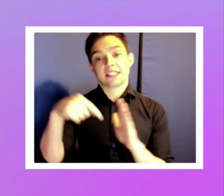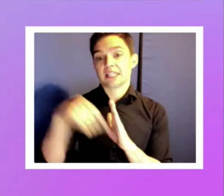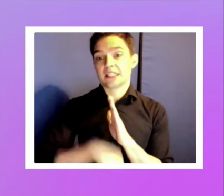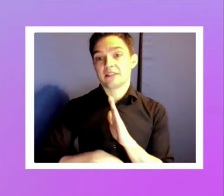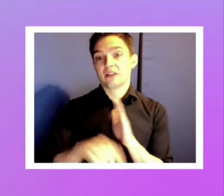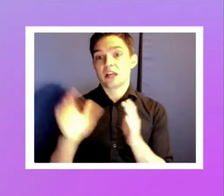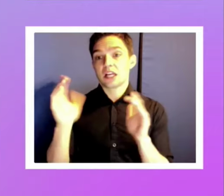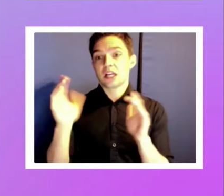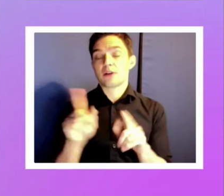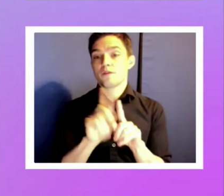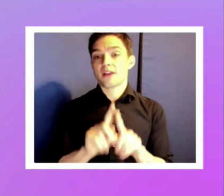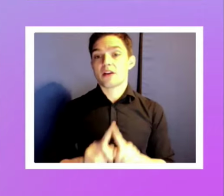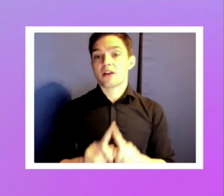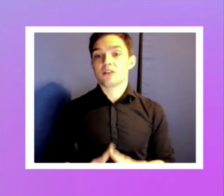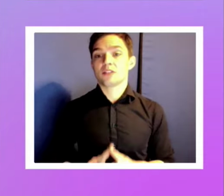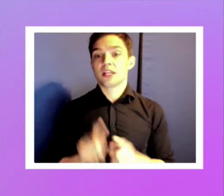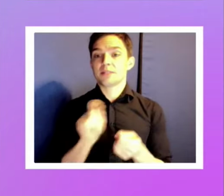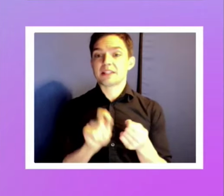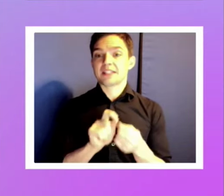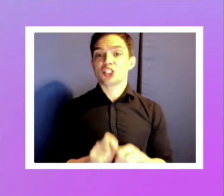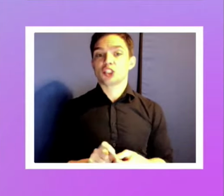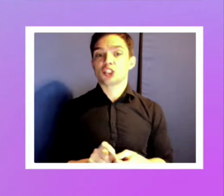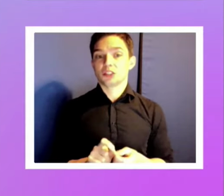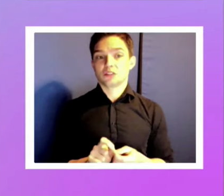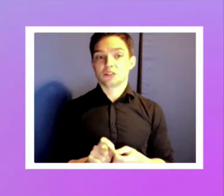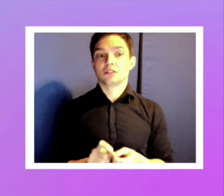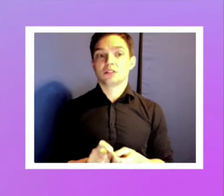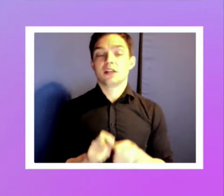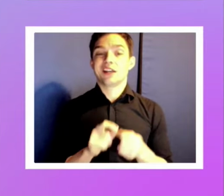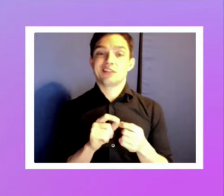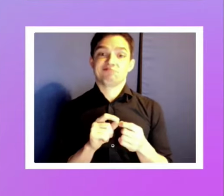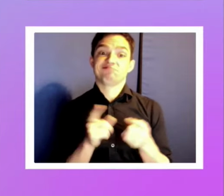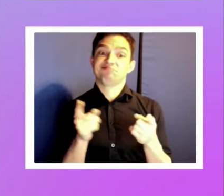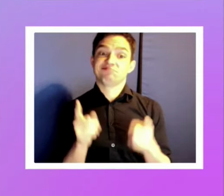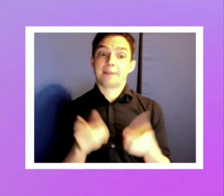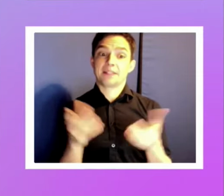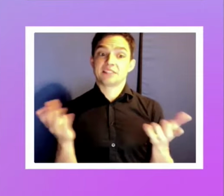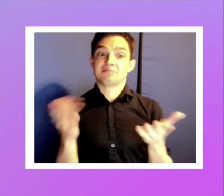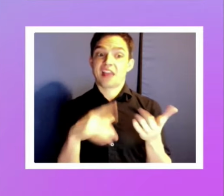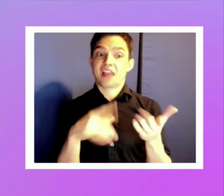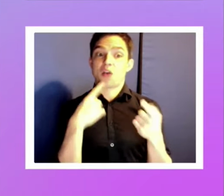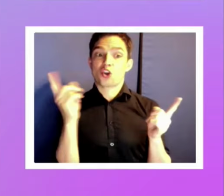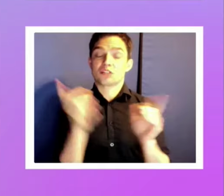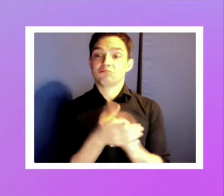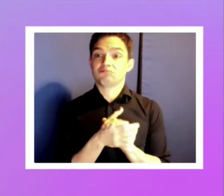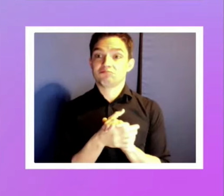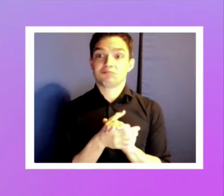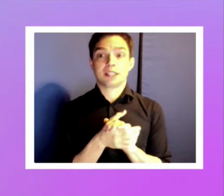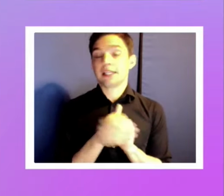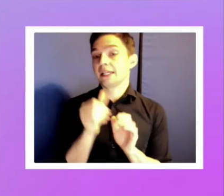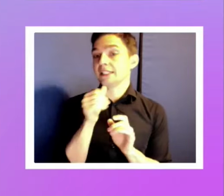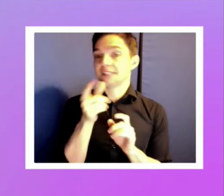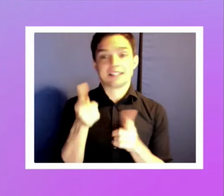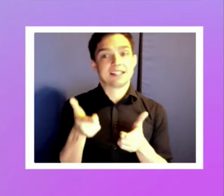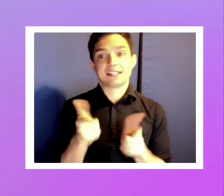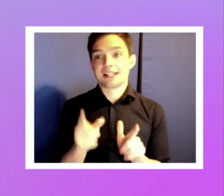to various specifications, and it turns out this works. It does not let